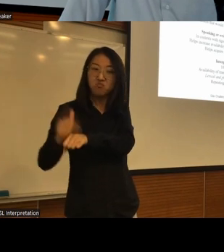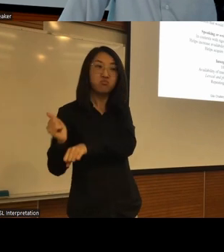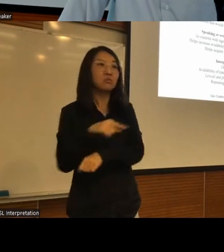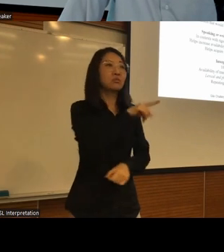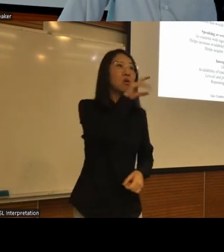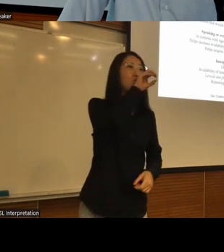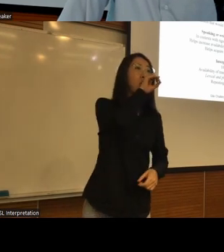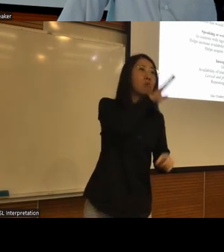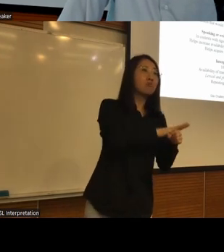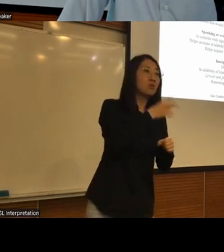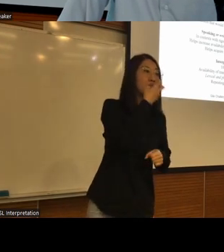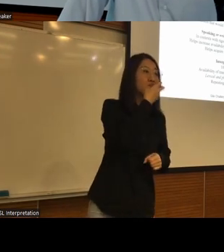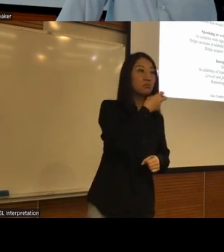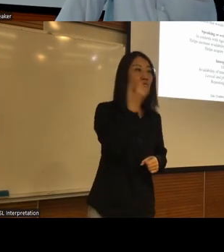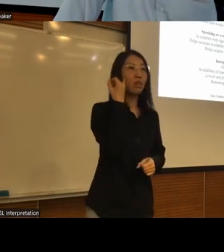Japanese.